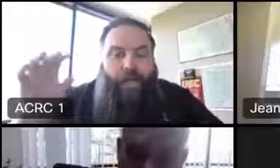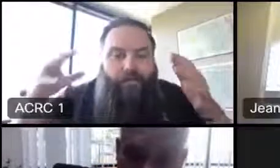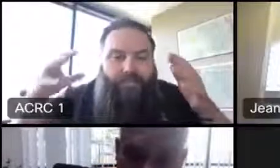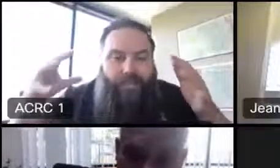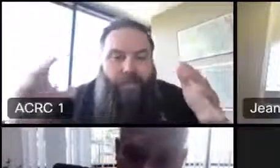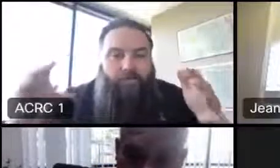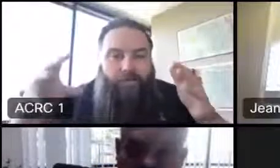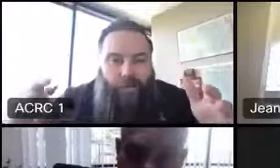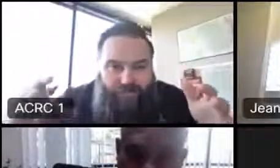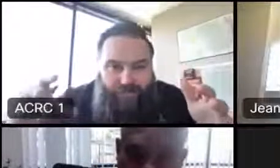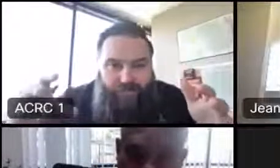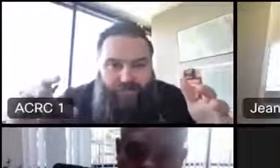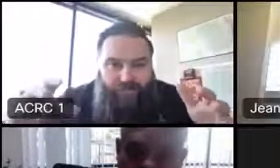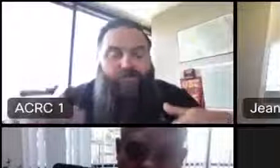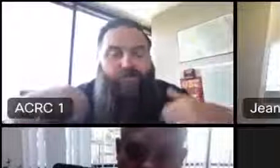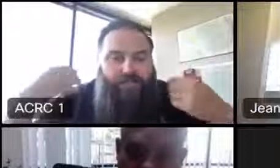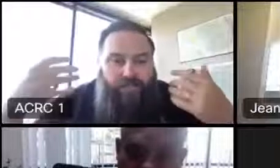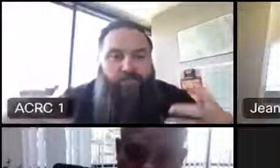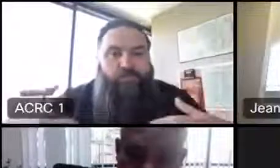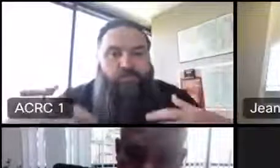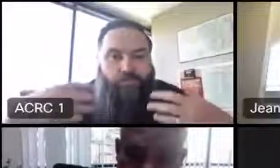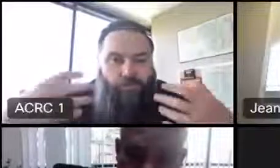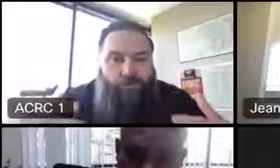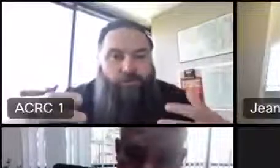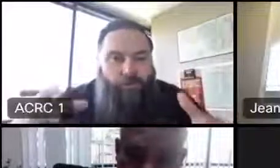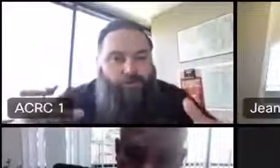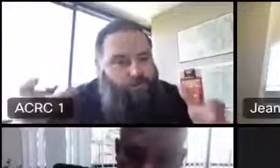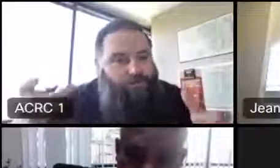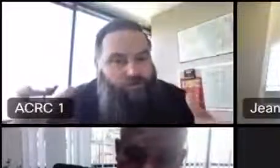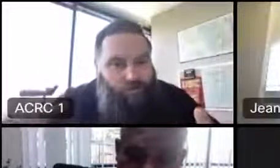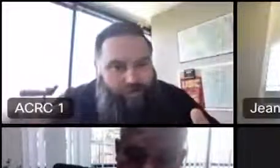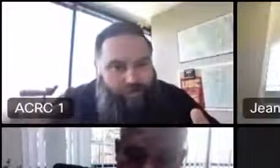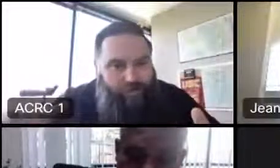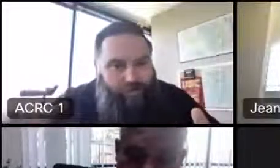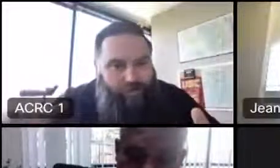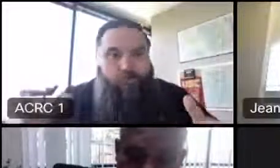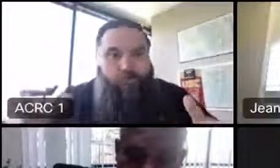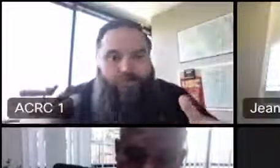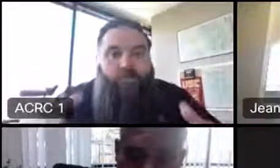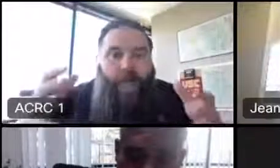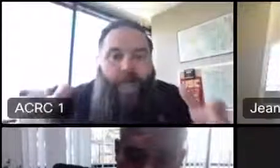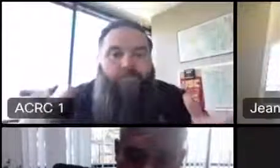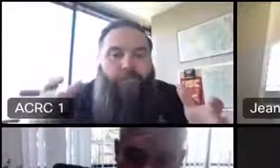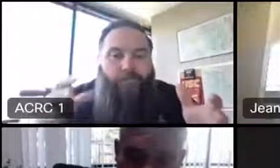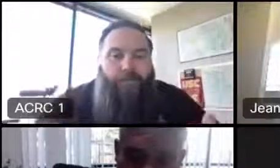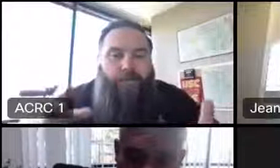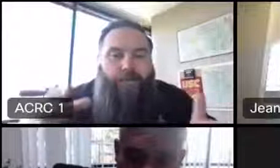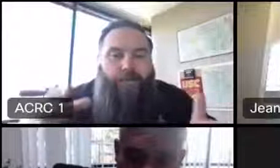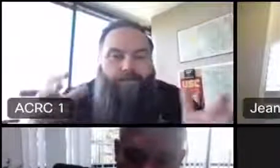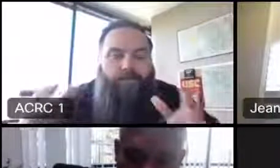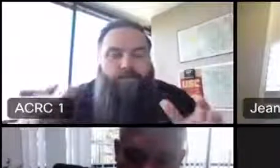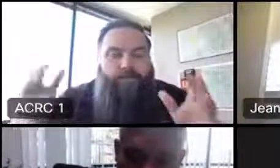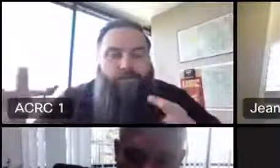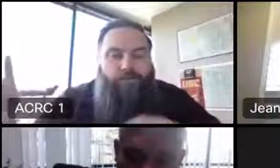we have an established process that we've continued to share with our service coordinators, which is that you have to complete